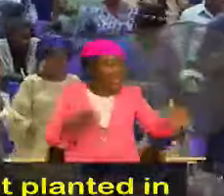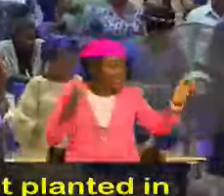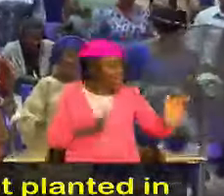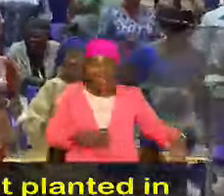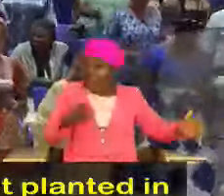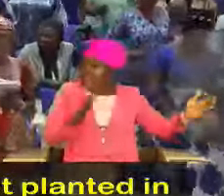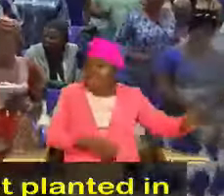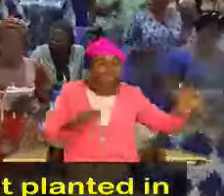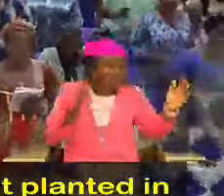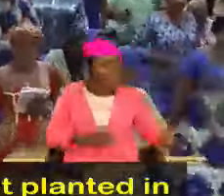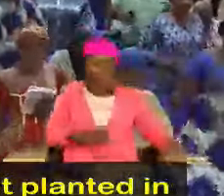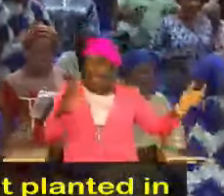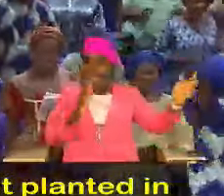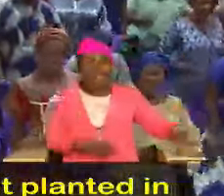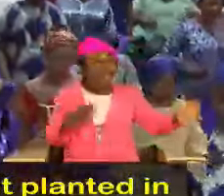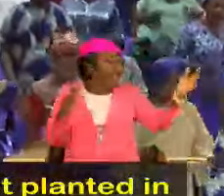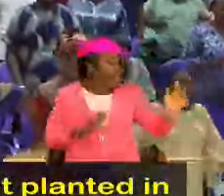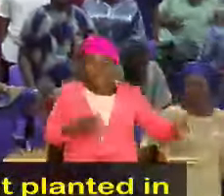yes